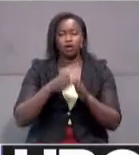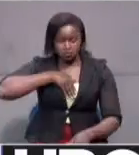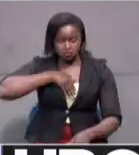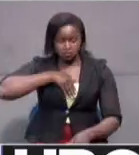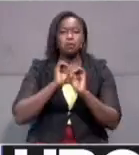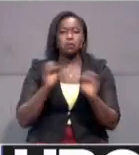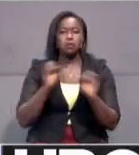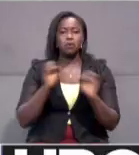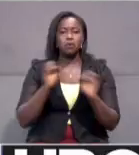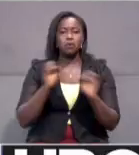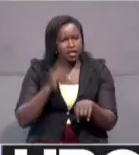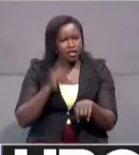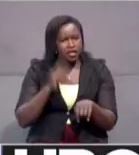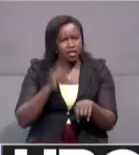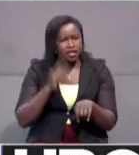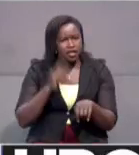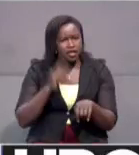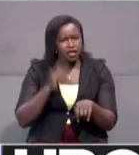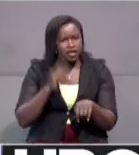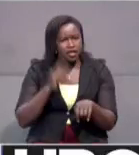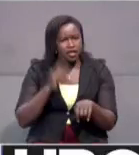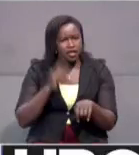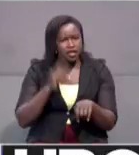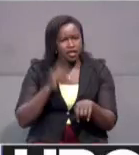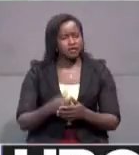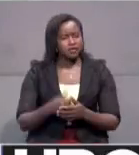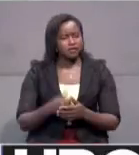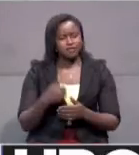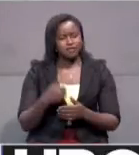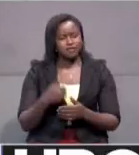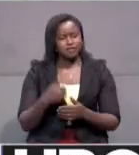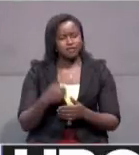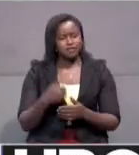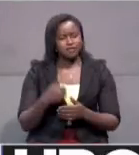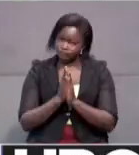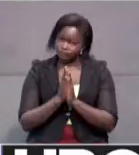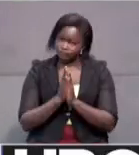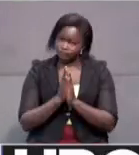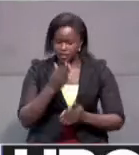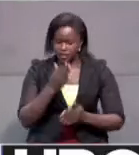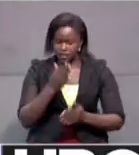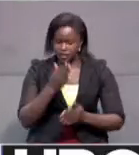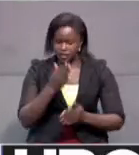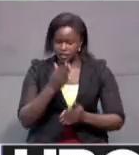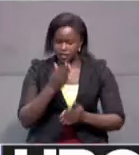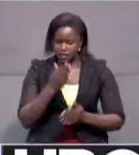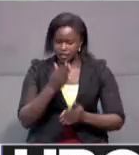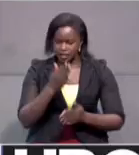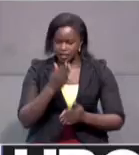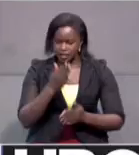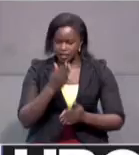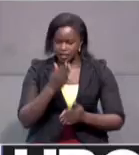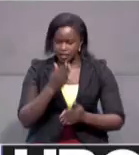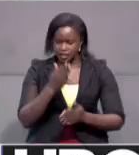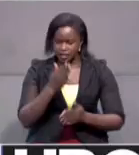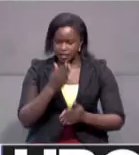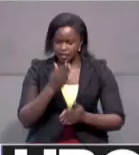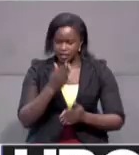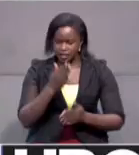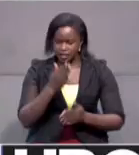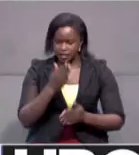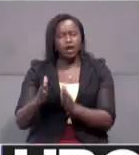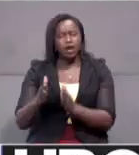the second time. I humbly pray and I... Is it in order, Madam